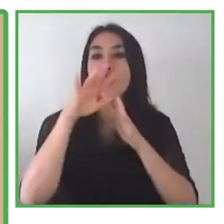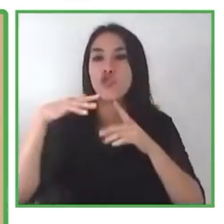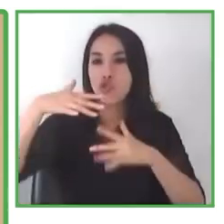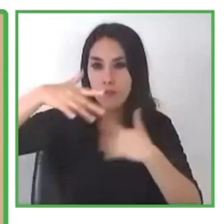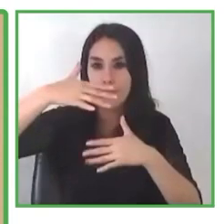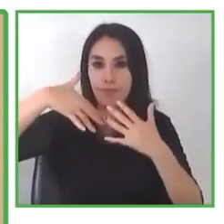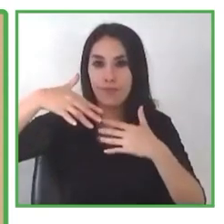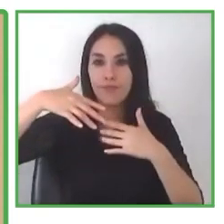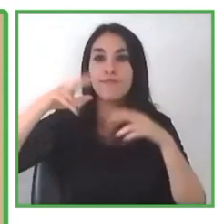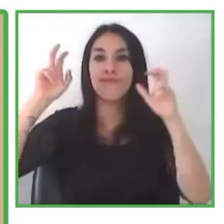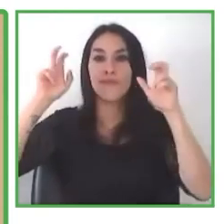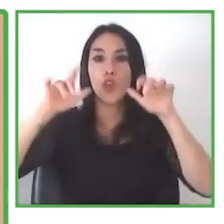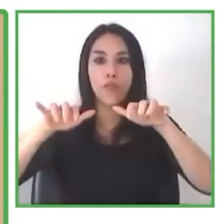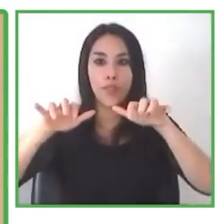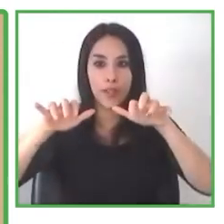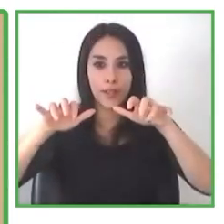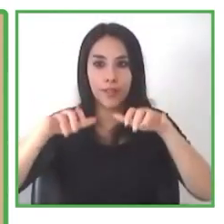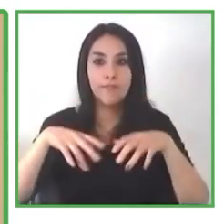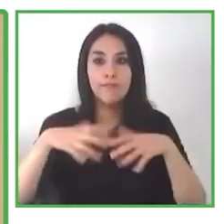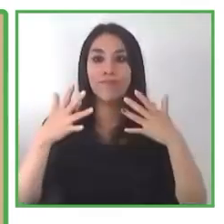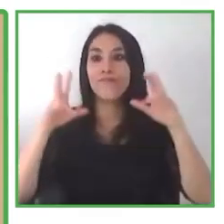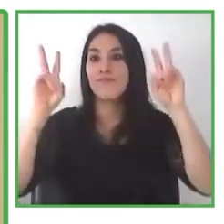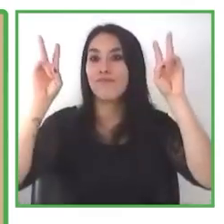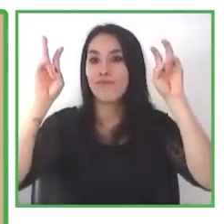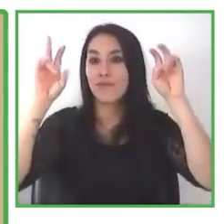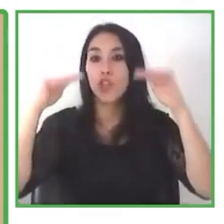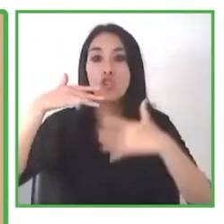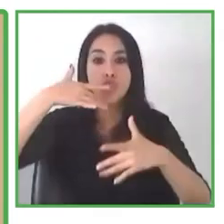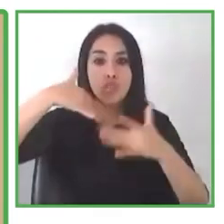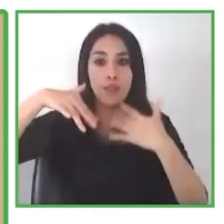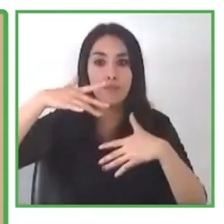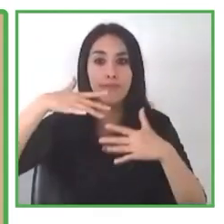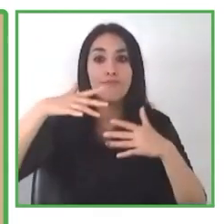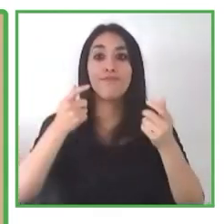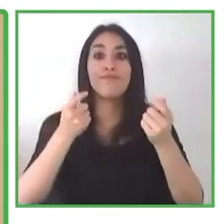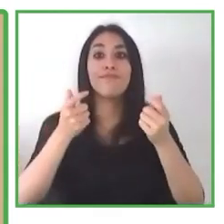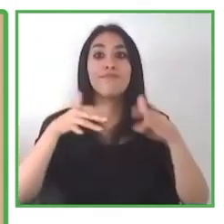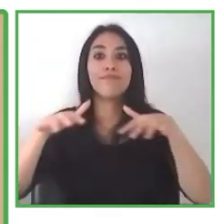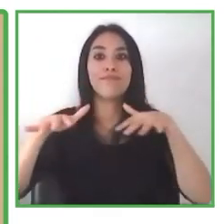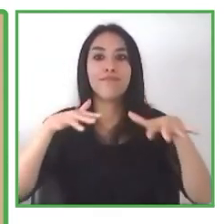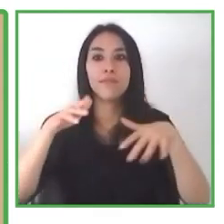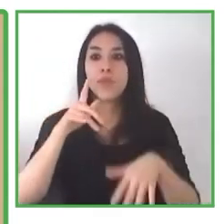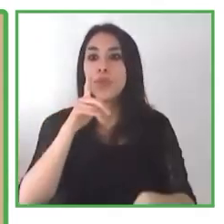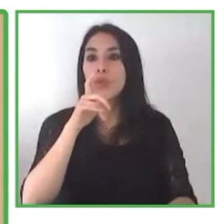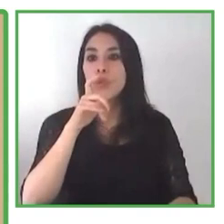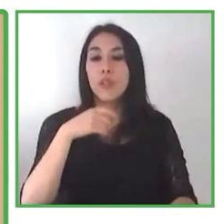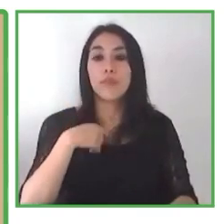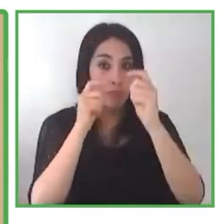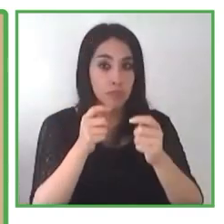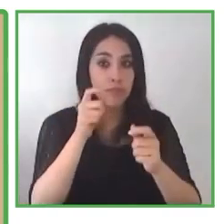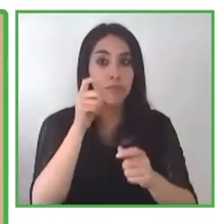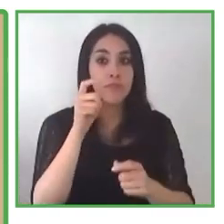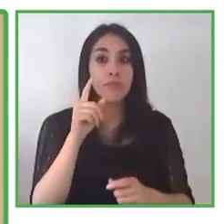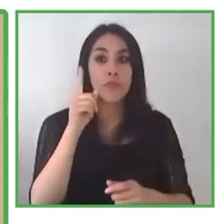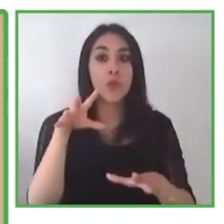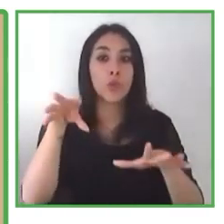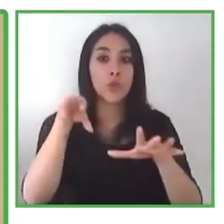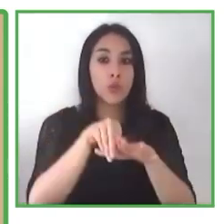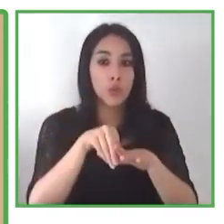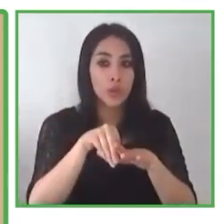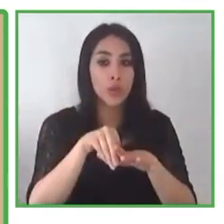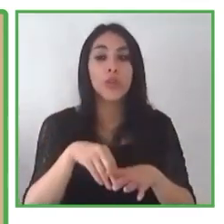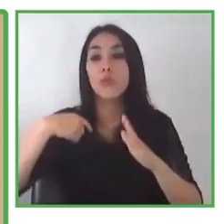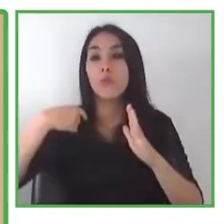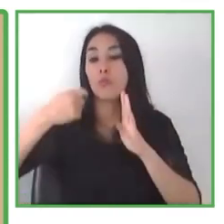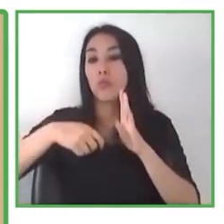División para el Desarrollo Social Inclusivo de las Naciones Unidas y su Departamento de Asuntos Sociales y